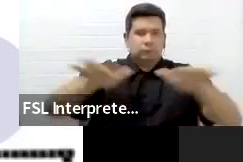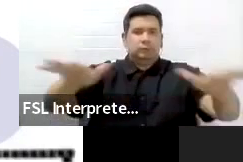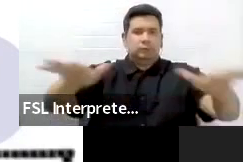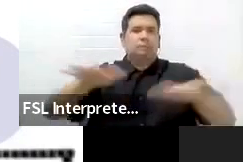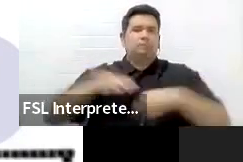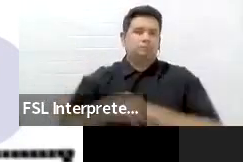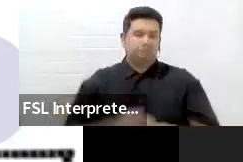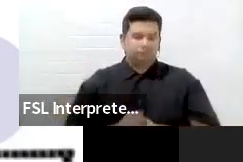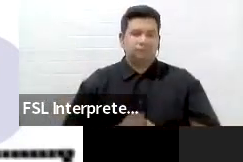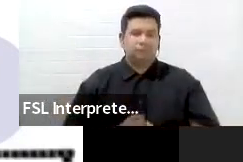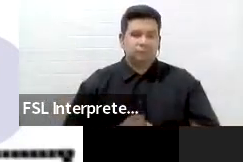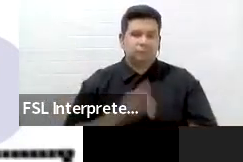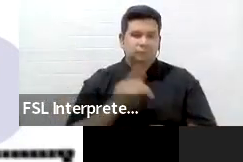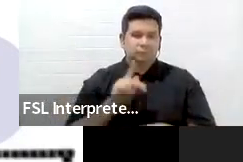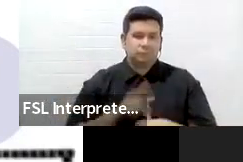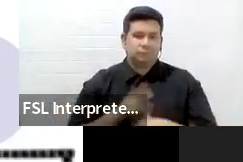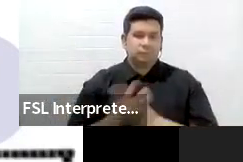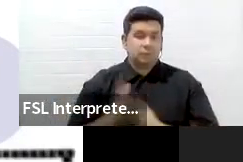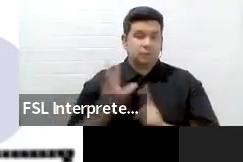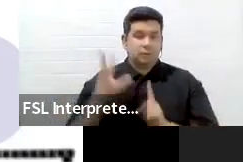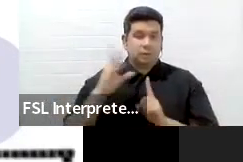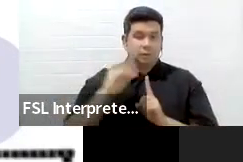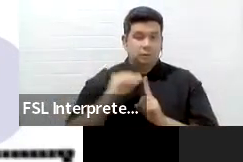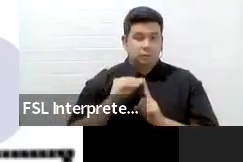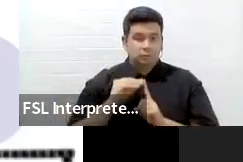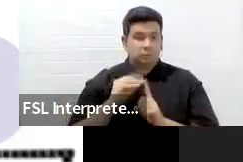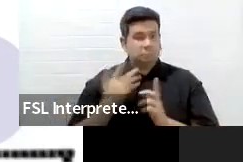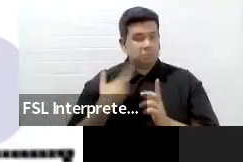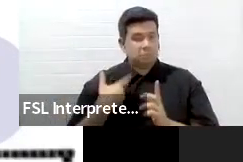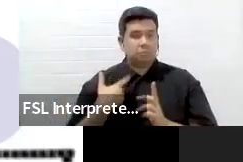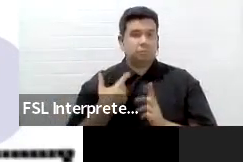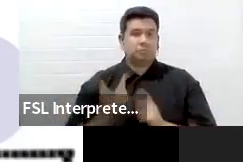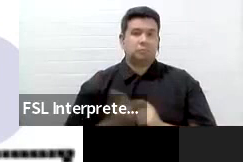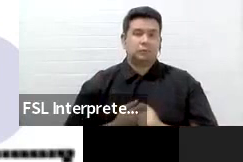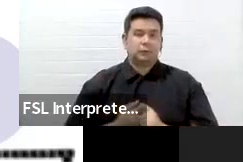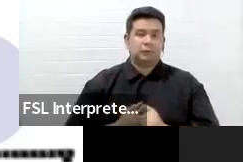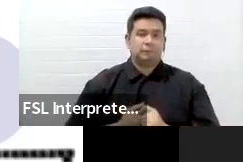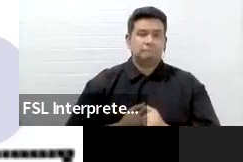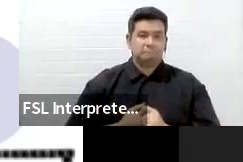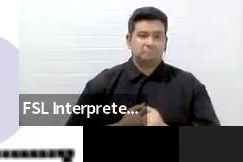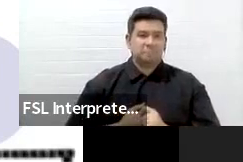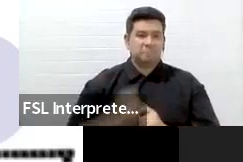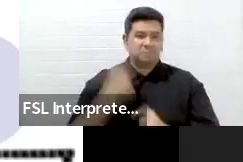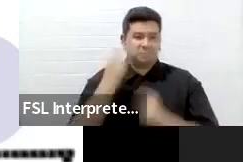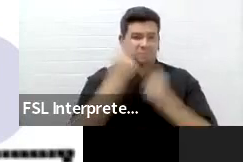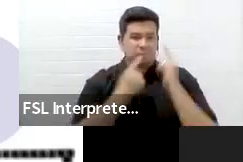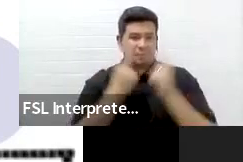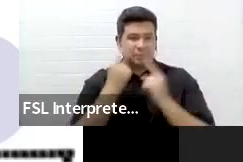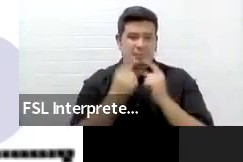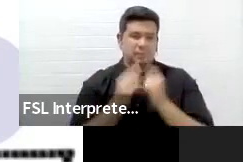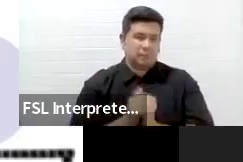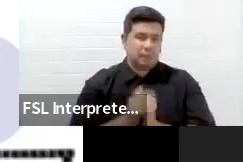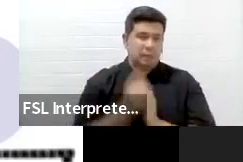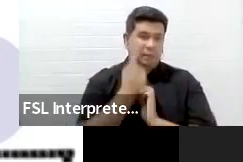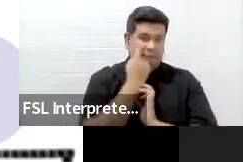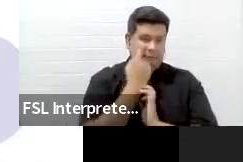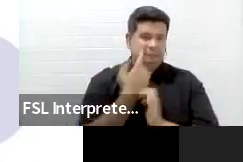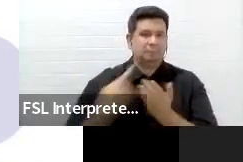archipelago. Some of the cultural and race issues, ethnic relations and class relations, I mentioned